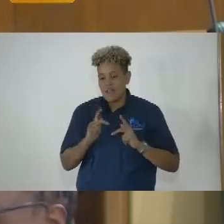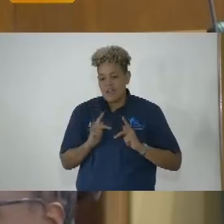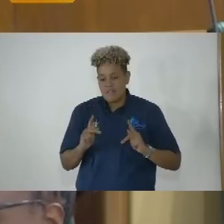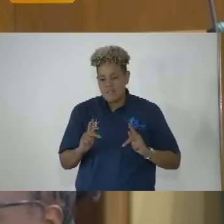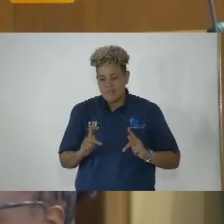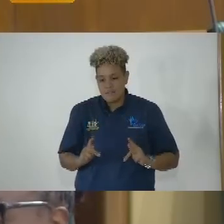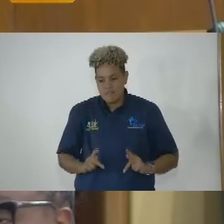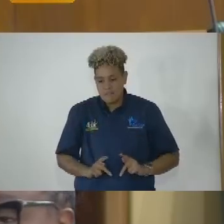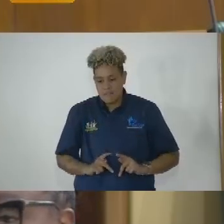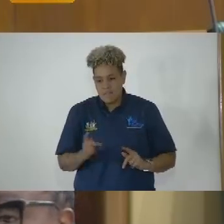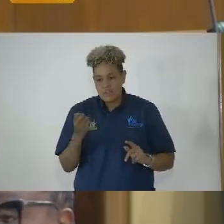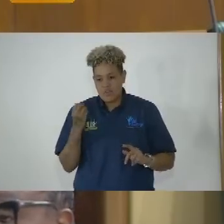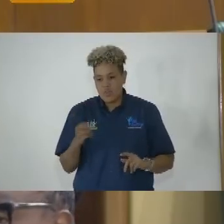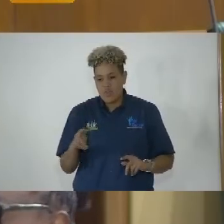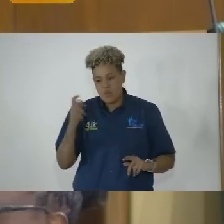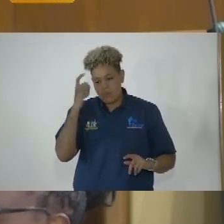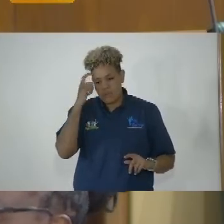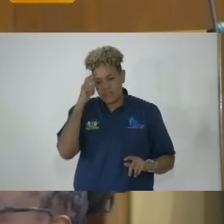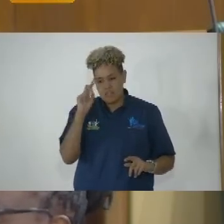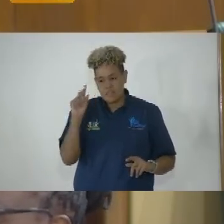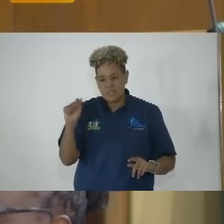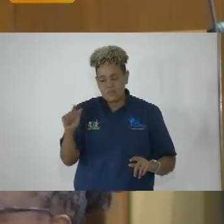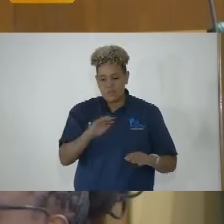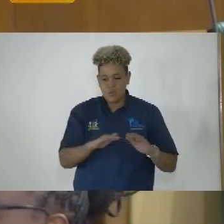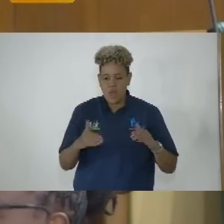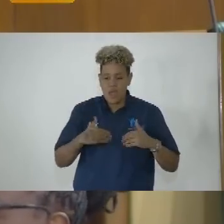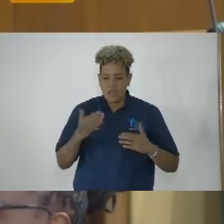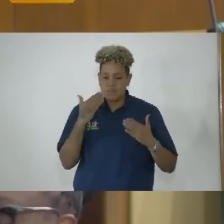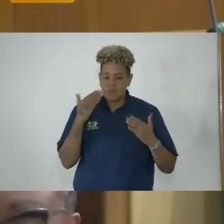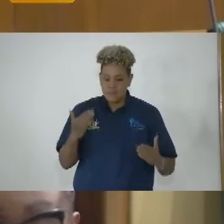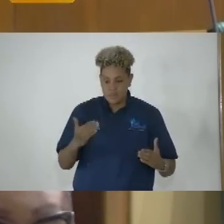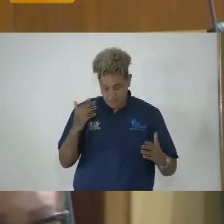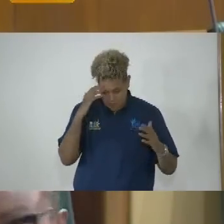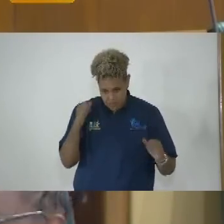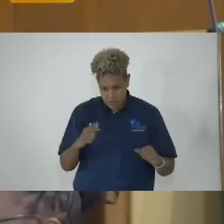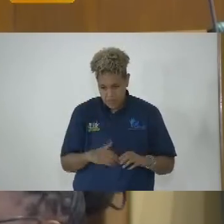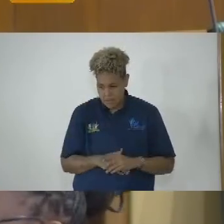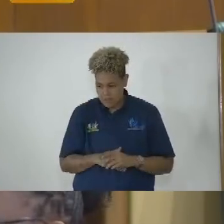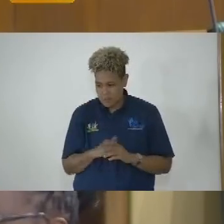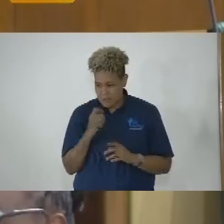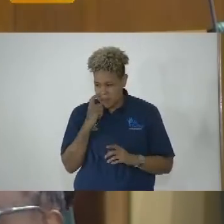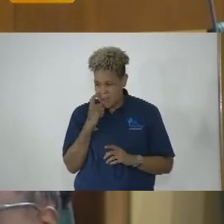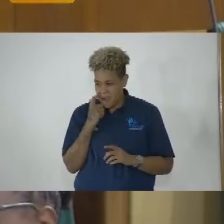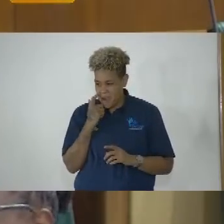physical or mental disability. May it please you, Mr. President.